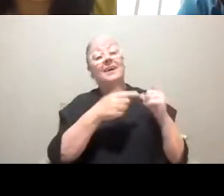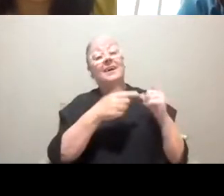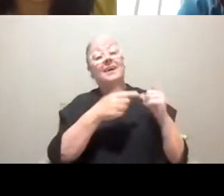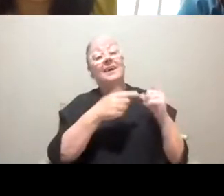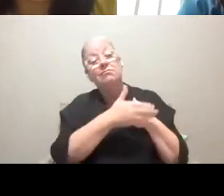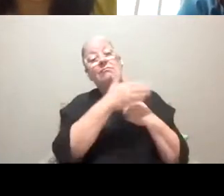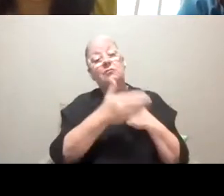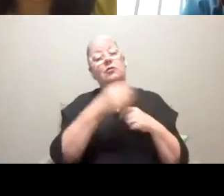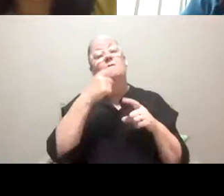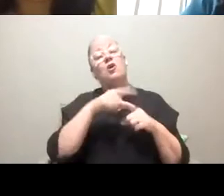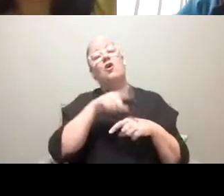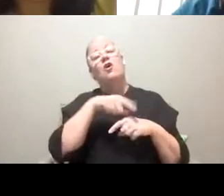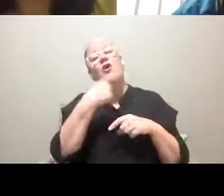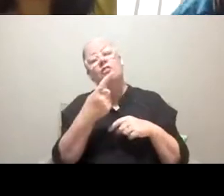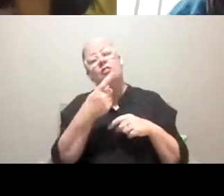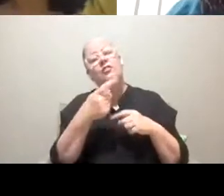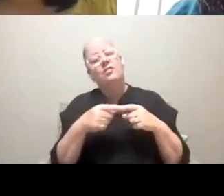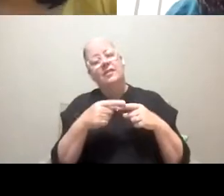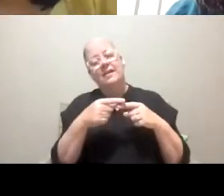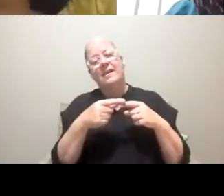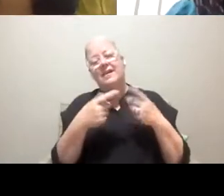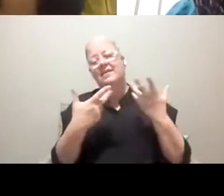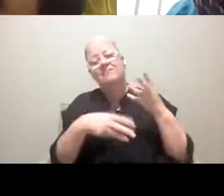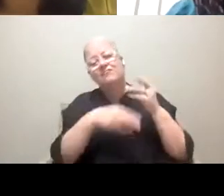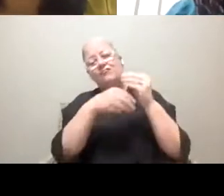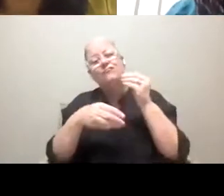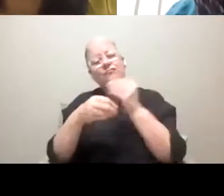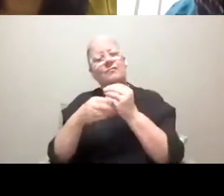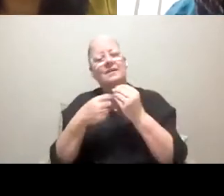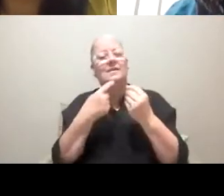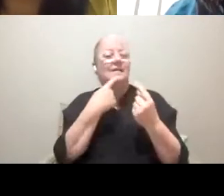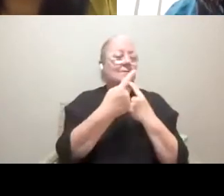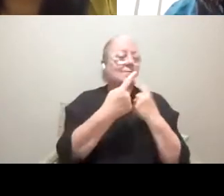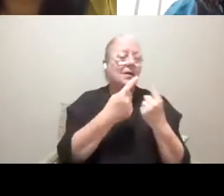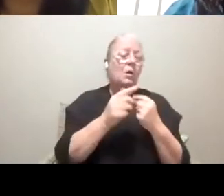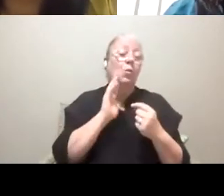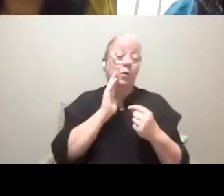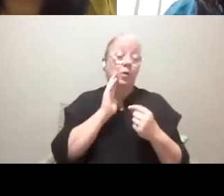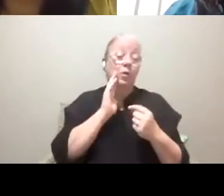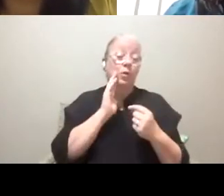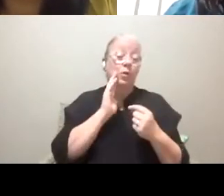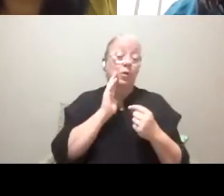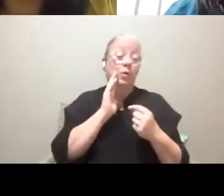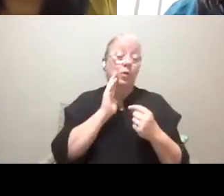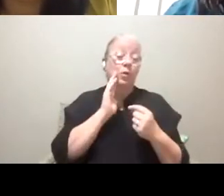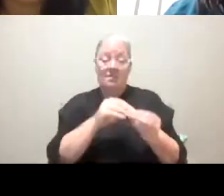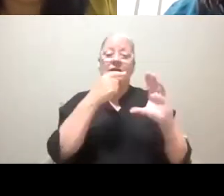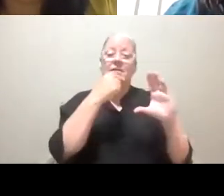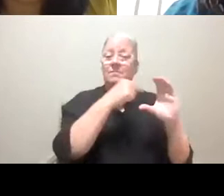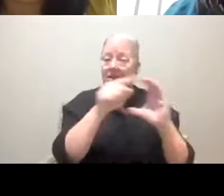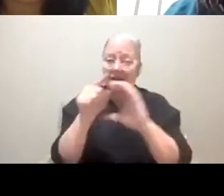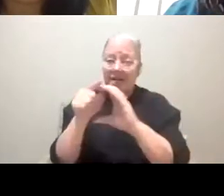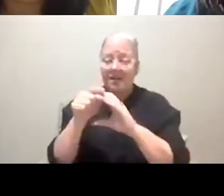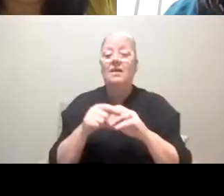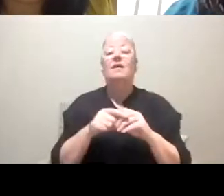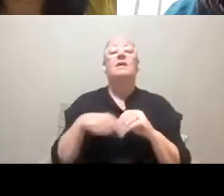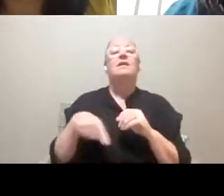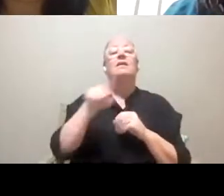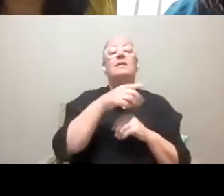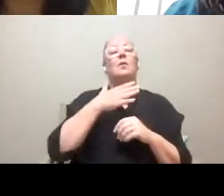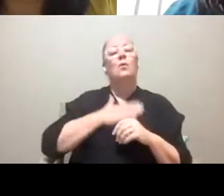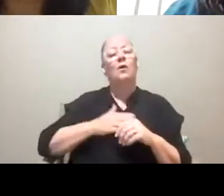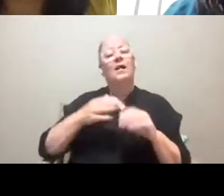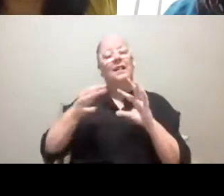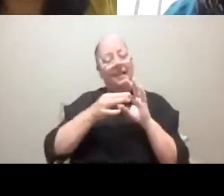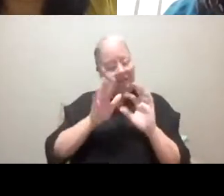resources. We've taken note of the additional questions. We've taken note for the requests for links,